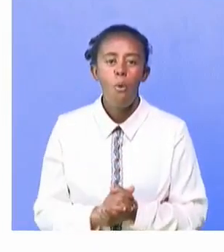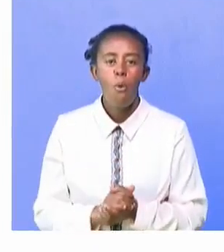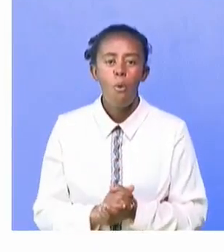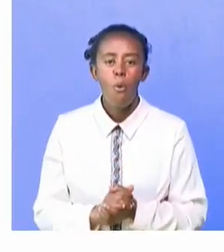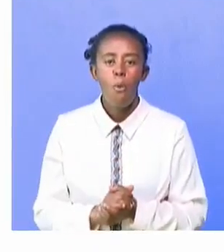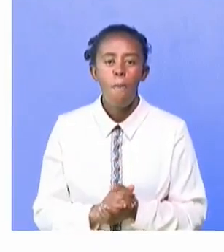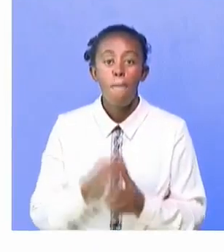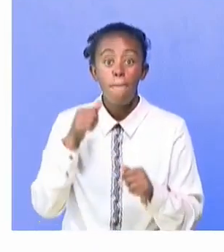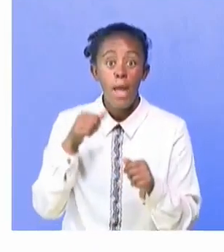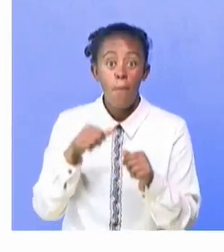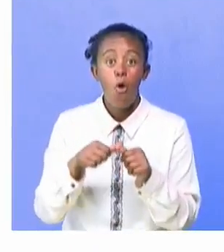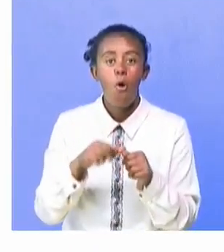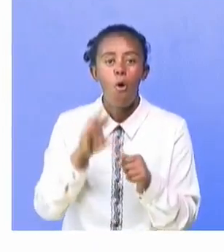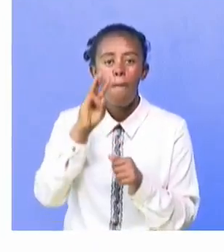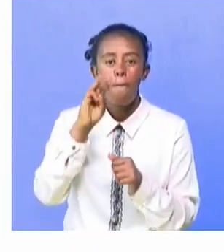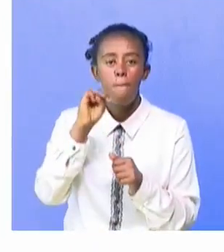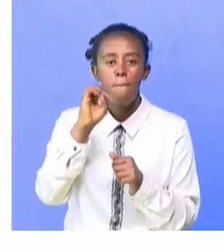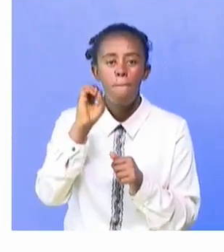Memo.